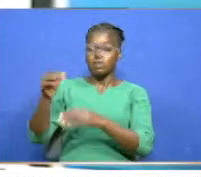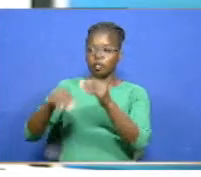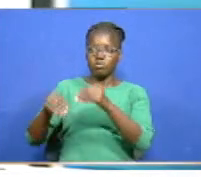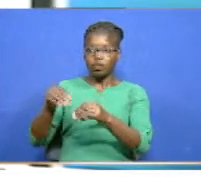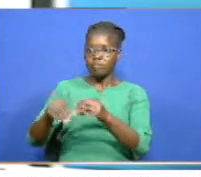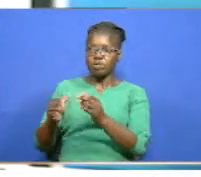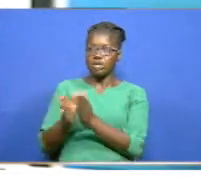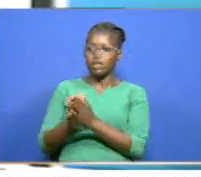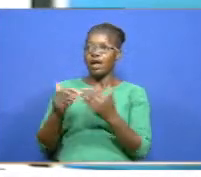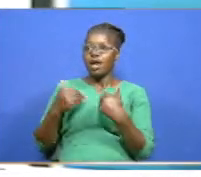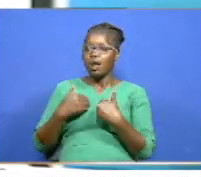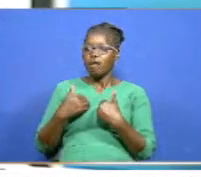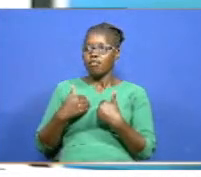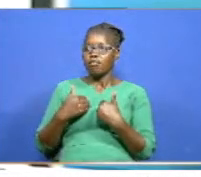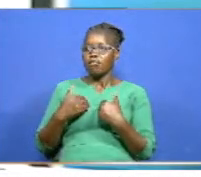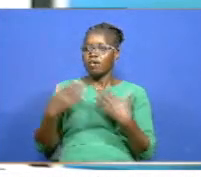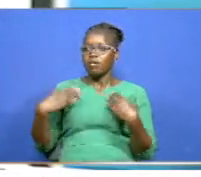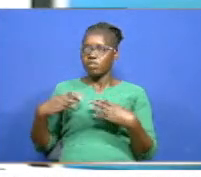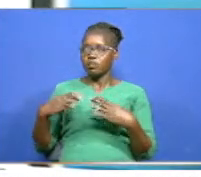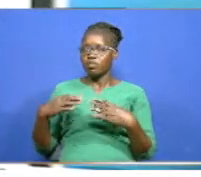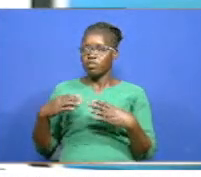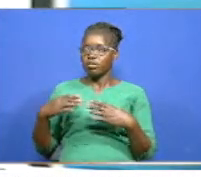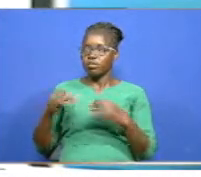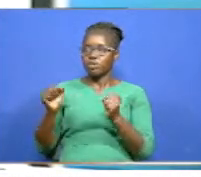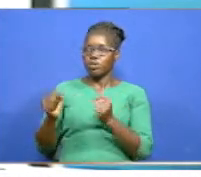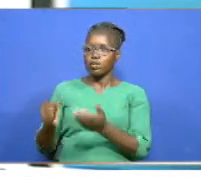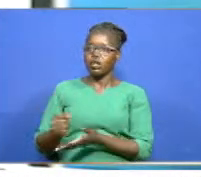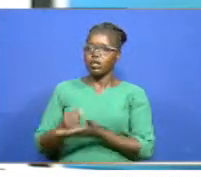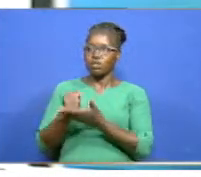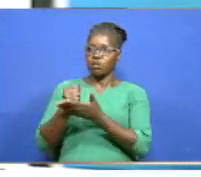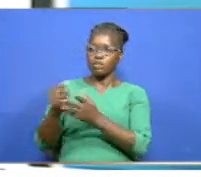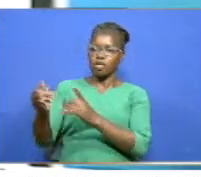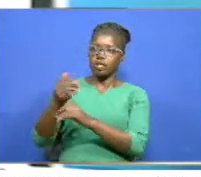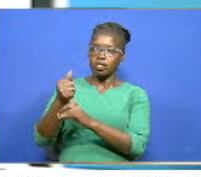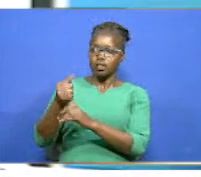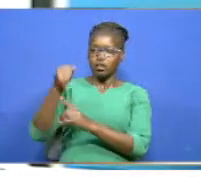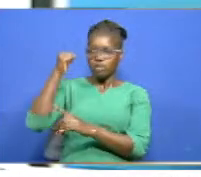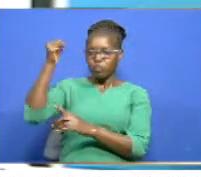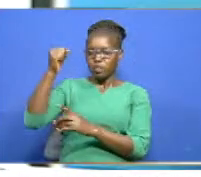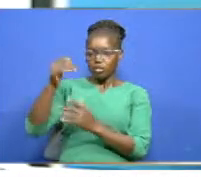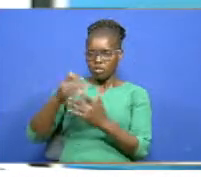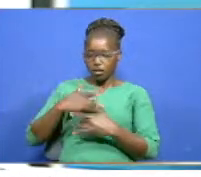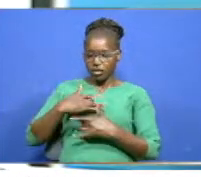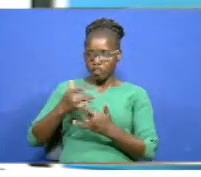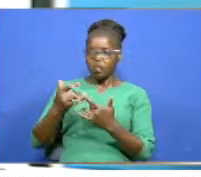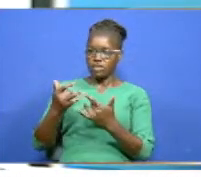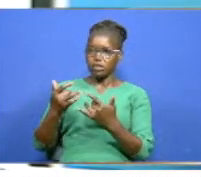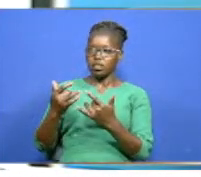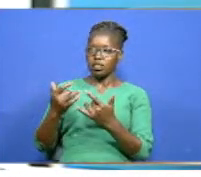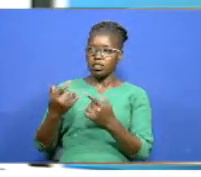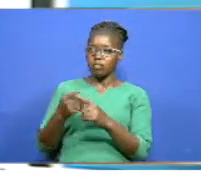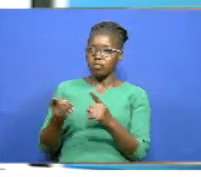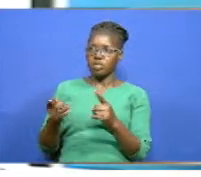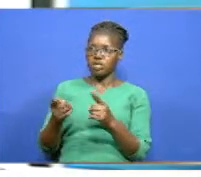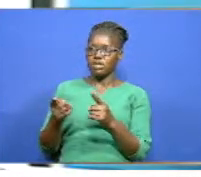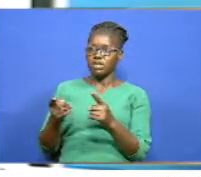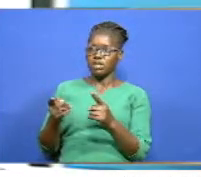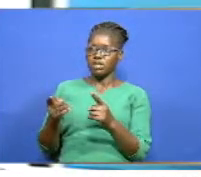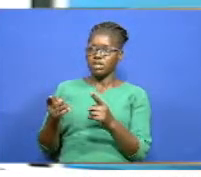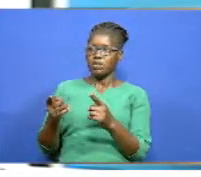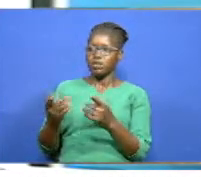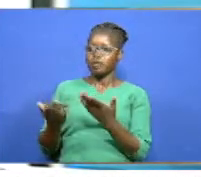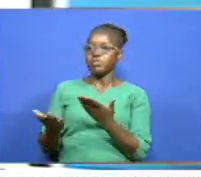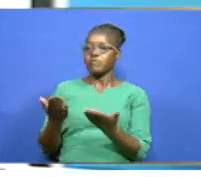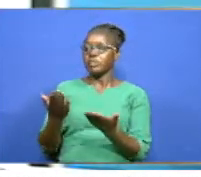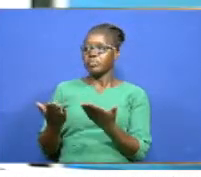get people who might help achieve the political interest as is, but might not really help achieve